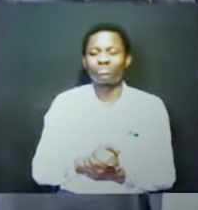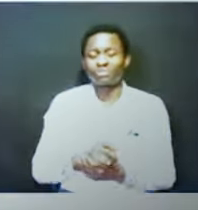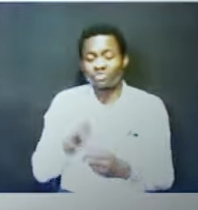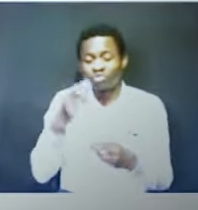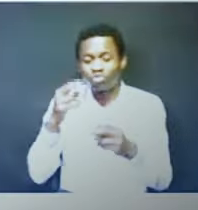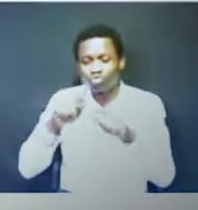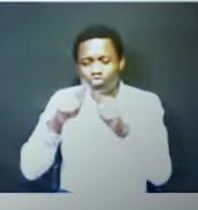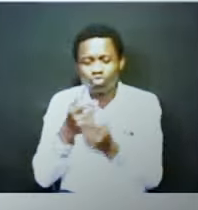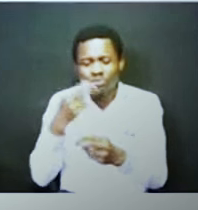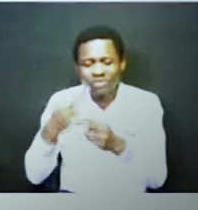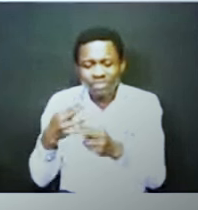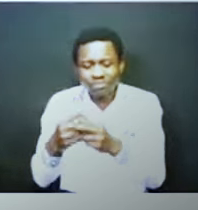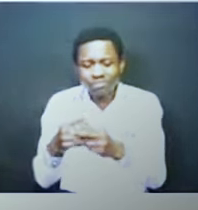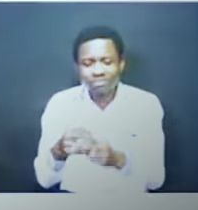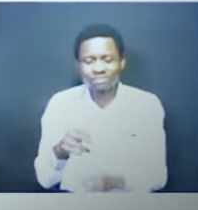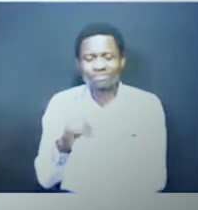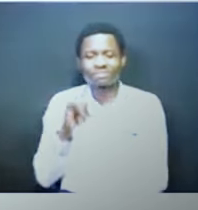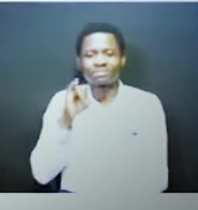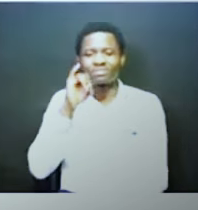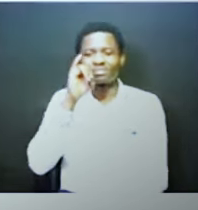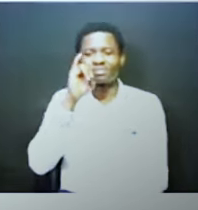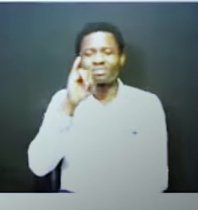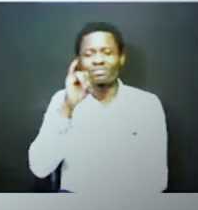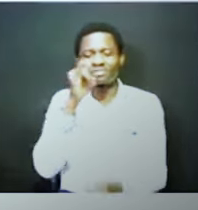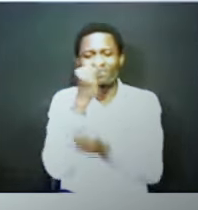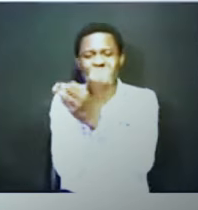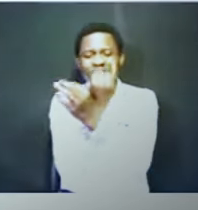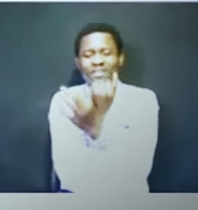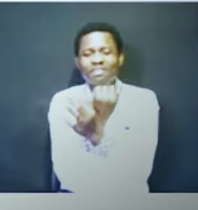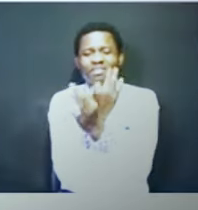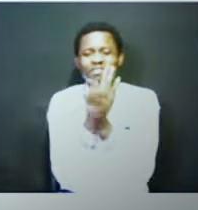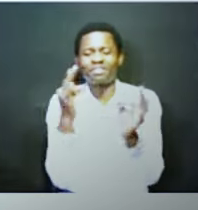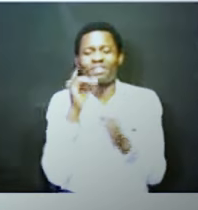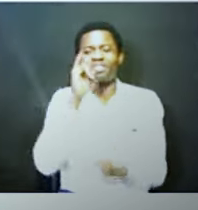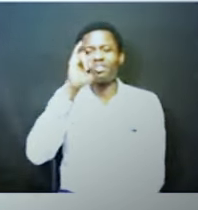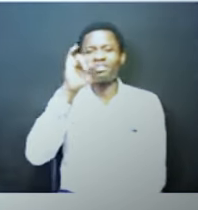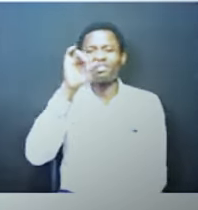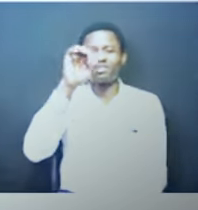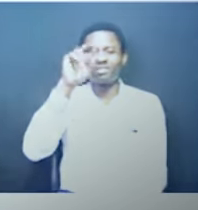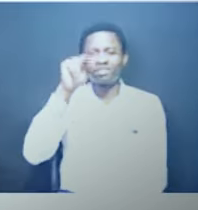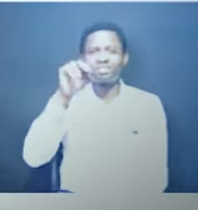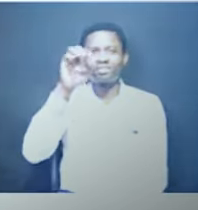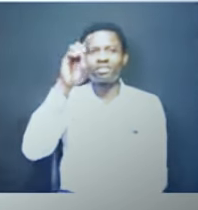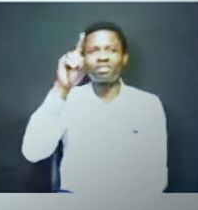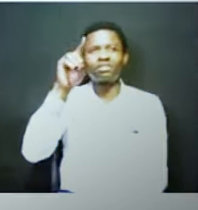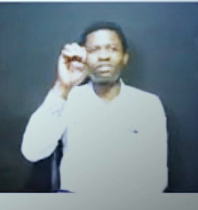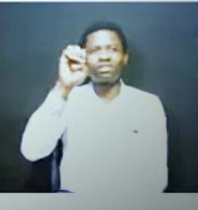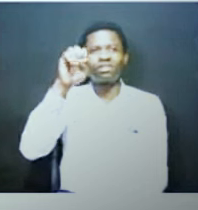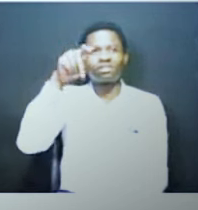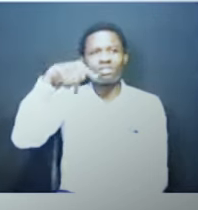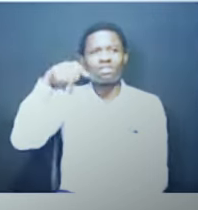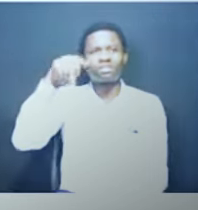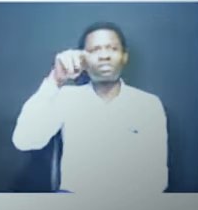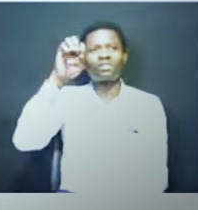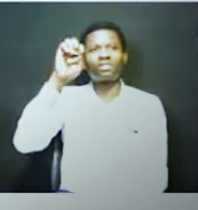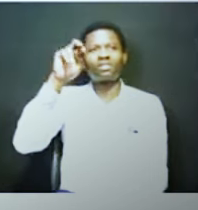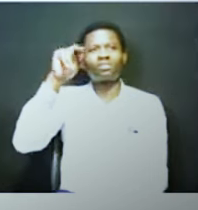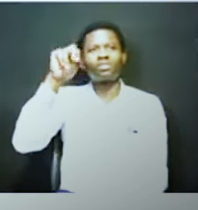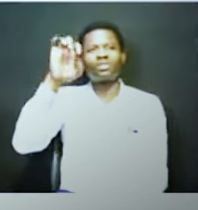They wondino ani rakafo a wonya won fa ahodi. They are also known as sons and daughters of Rechab.